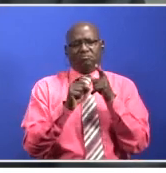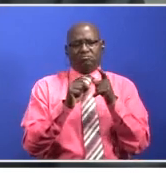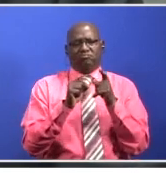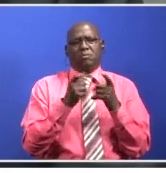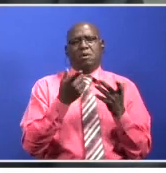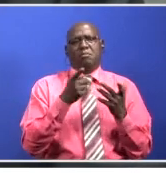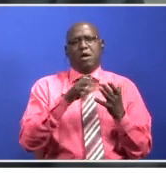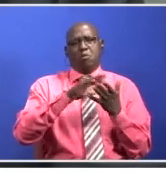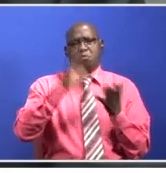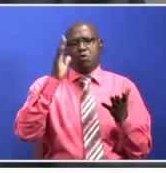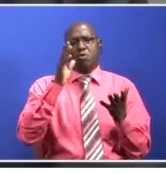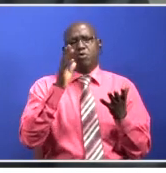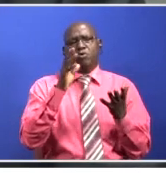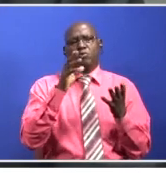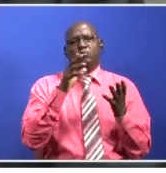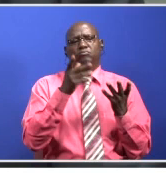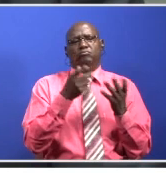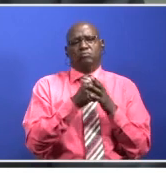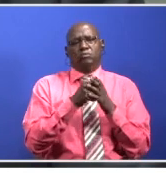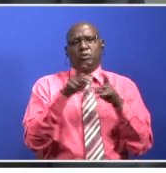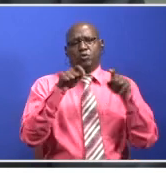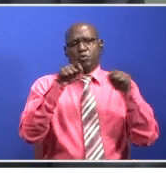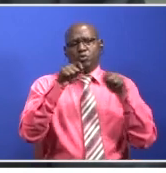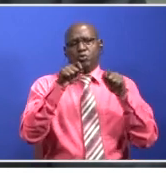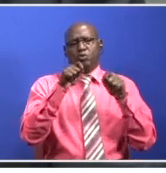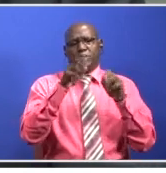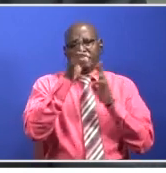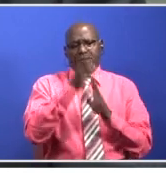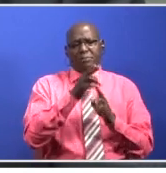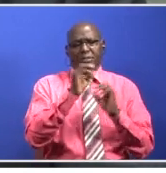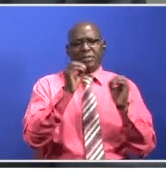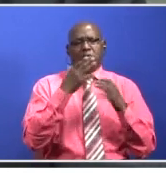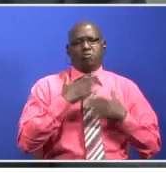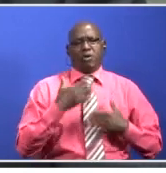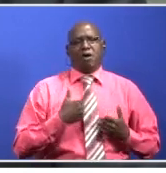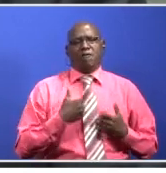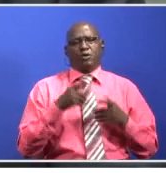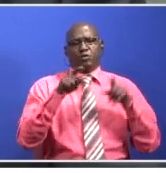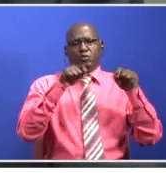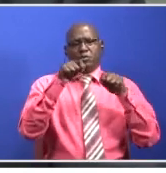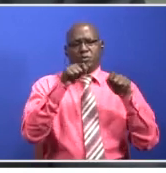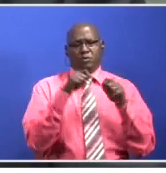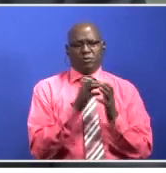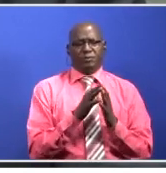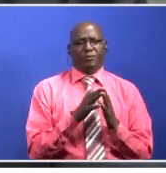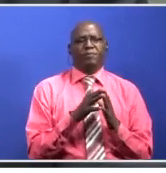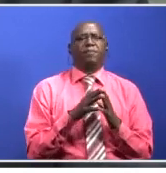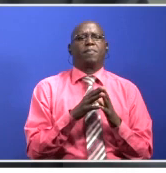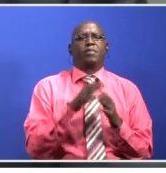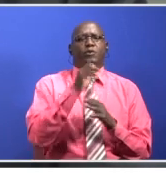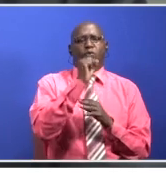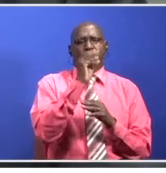don't respect the normal controls that the body has to control the multiplication of cells. So